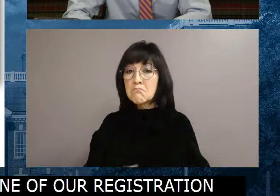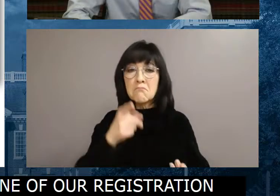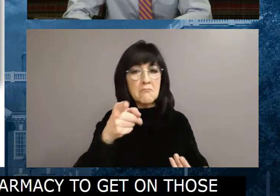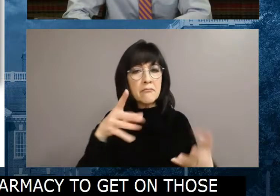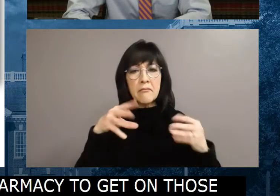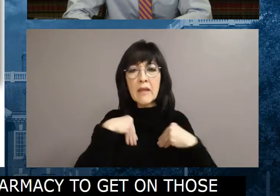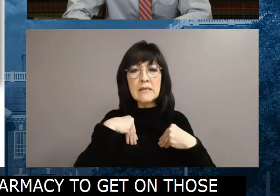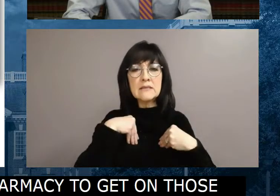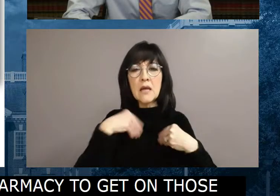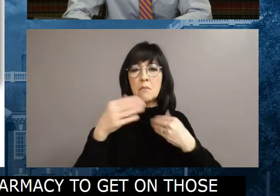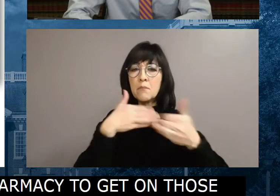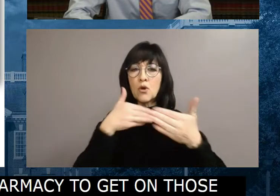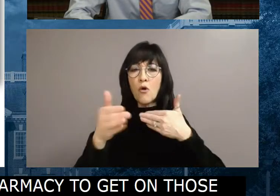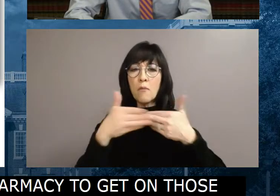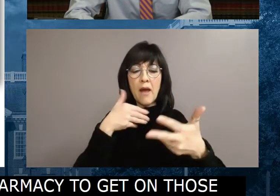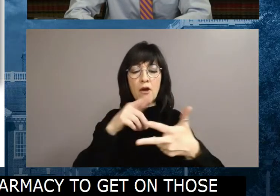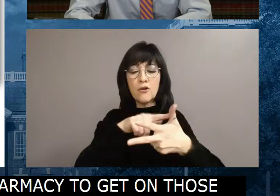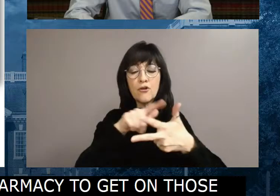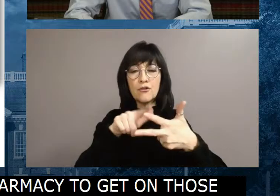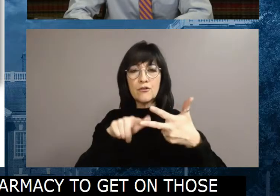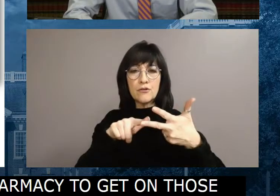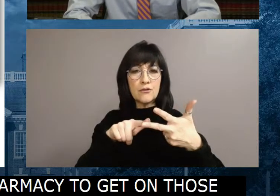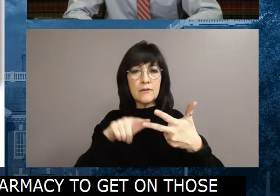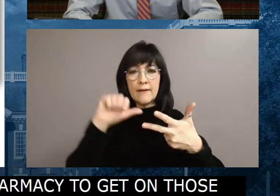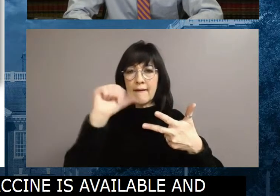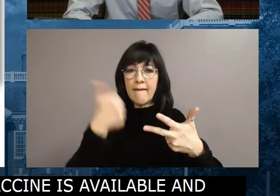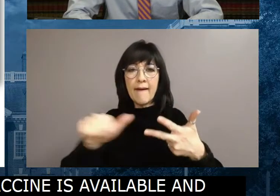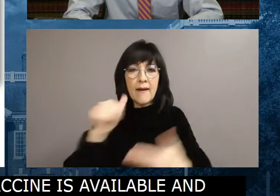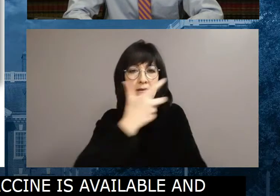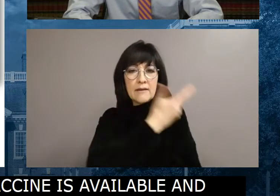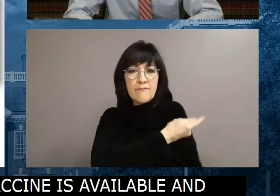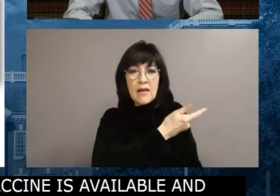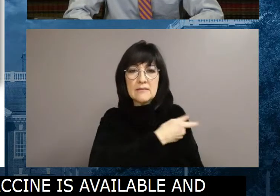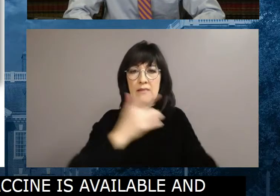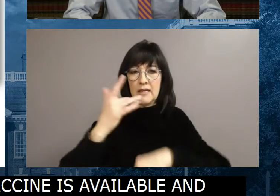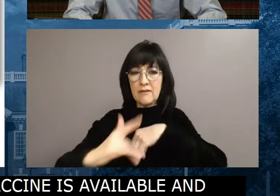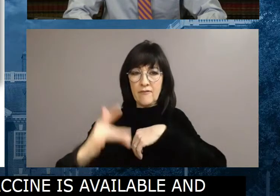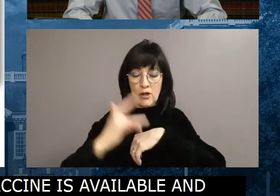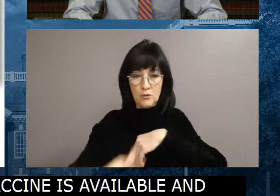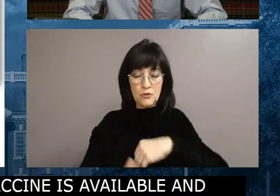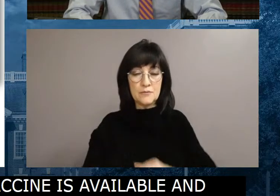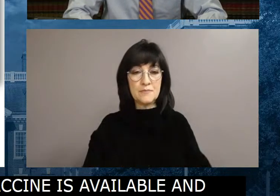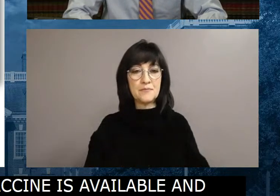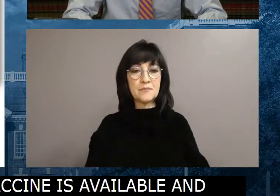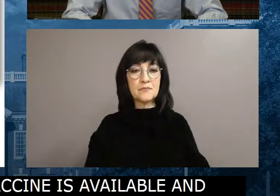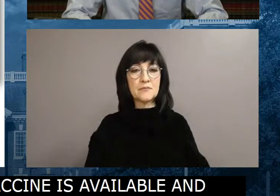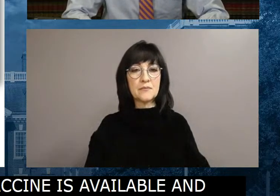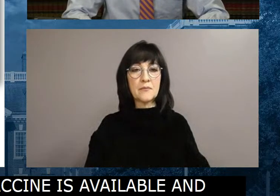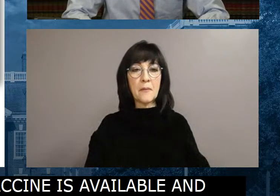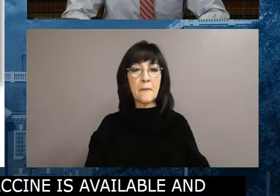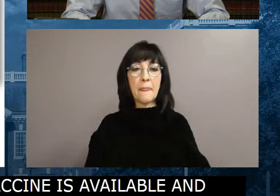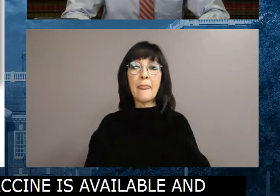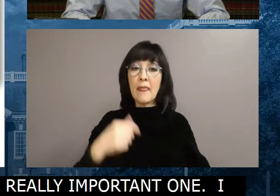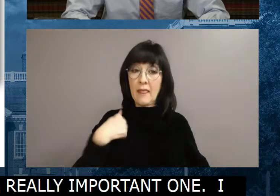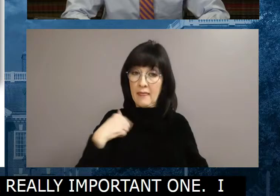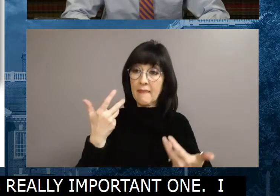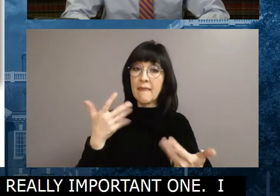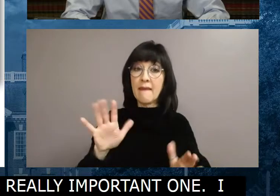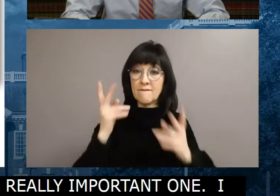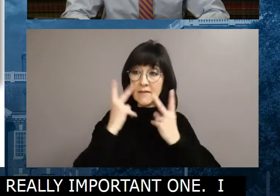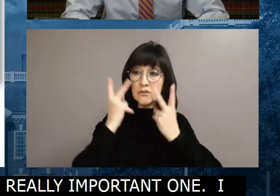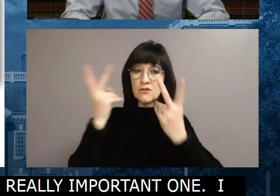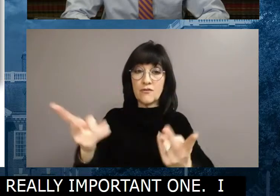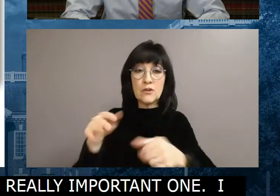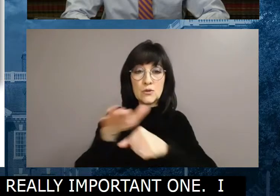offered to you when it is. That's a really important one. I did visit, as I said, some of the local community